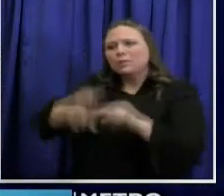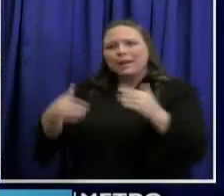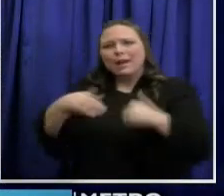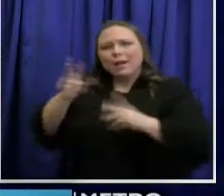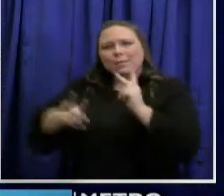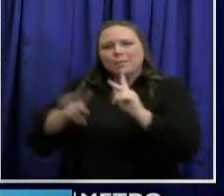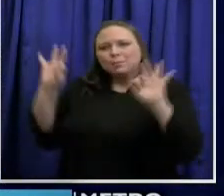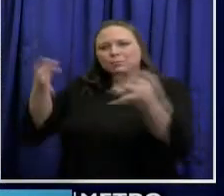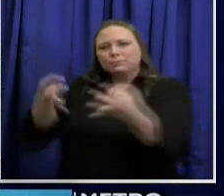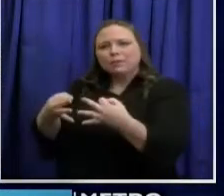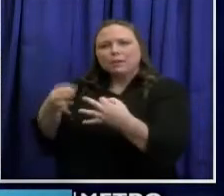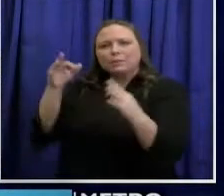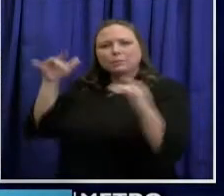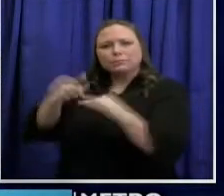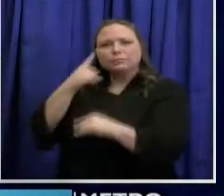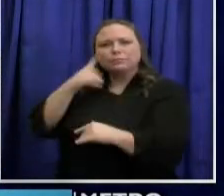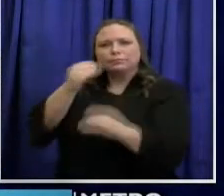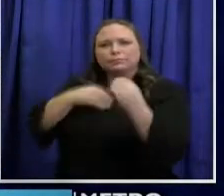together?